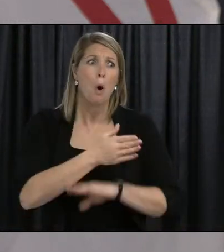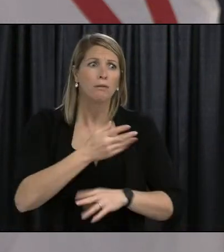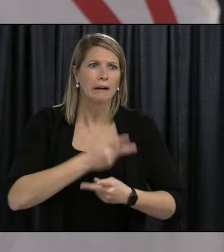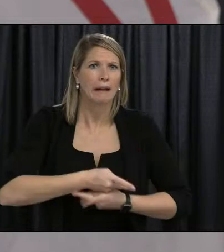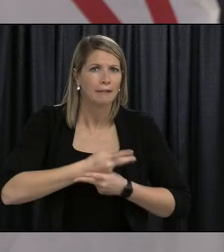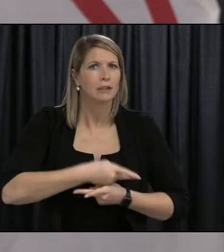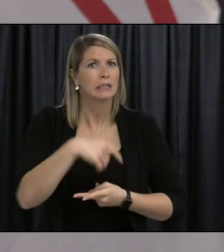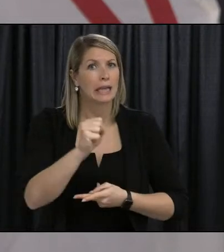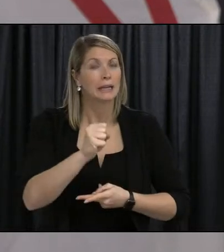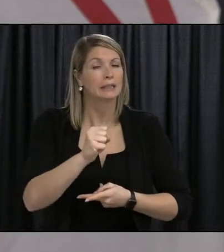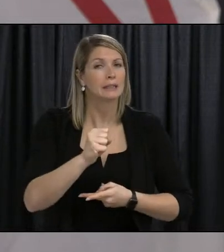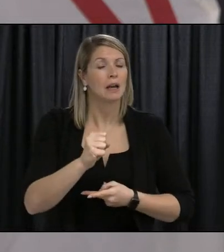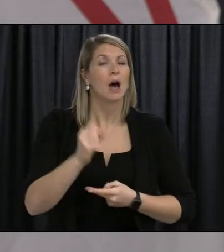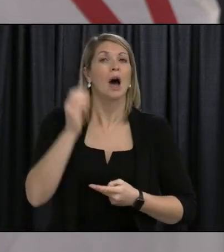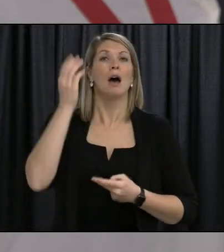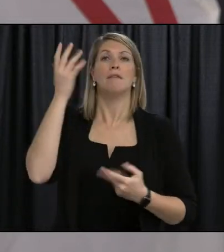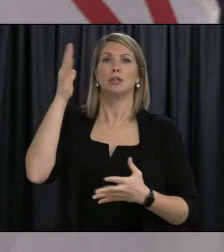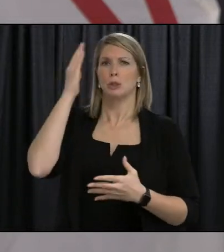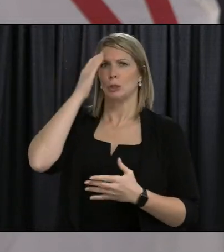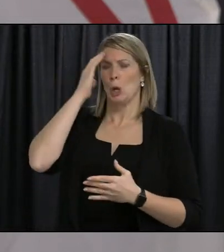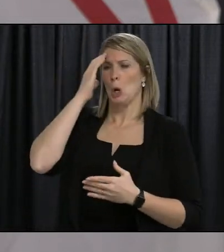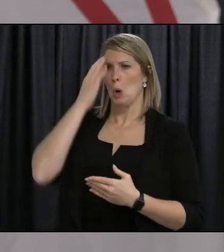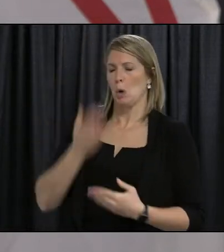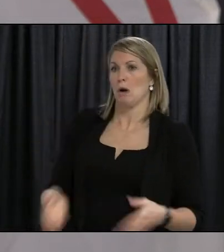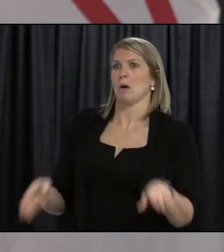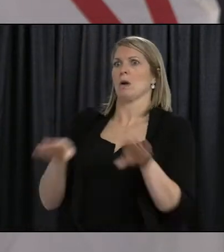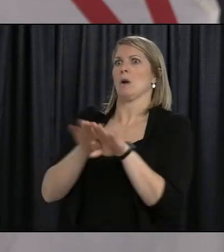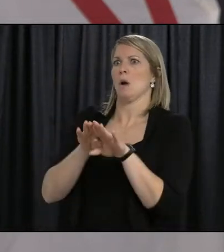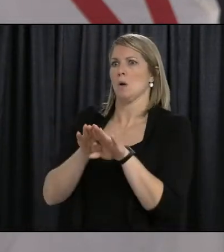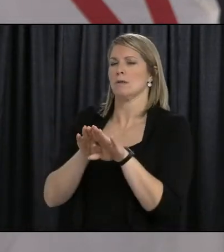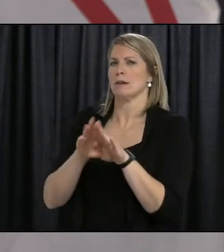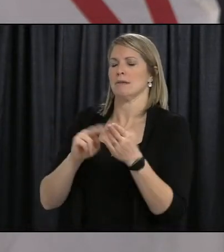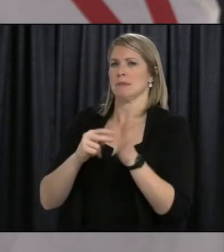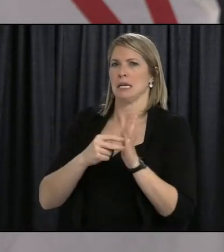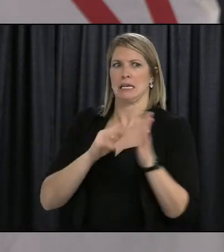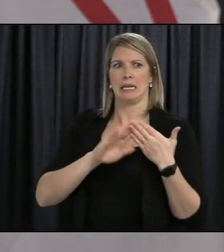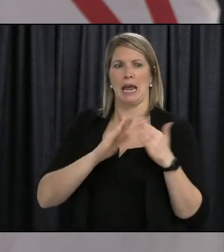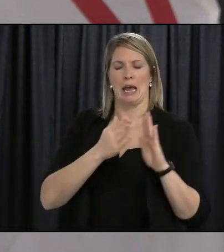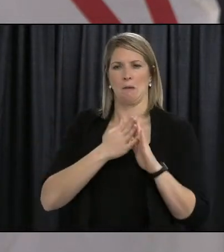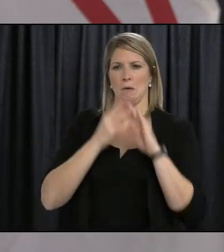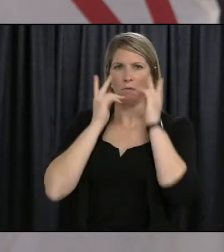raised anxiety levels within the community. And,